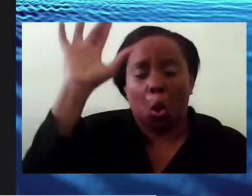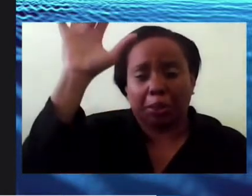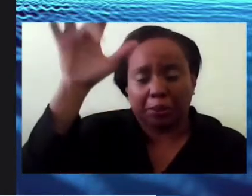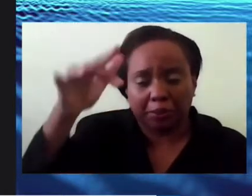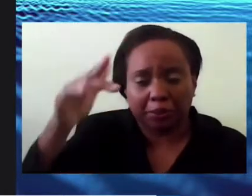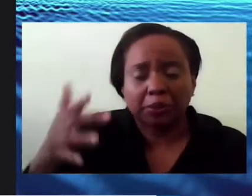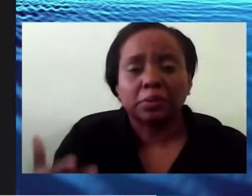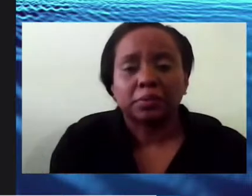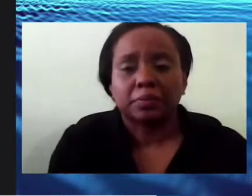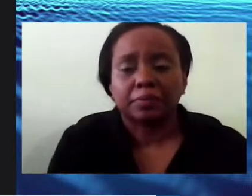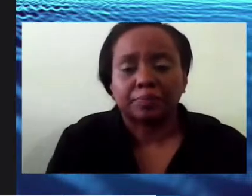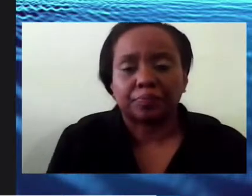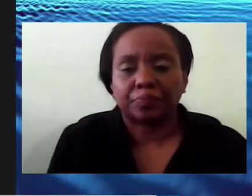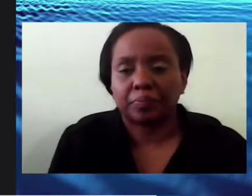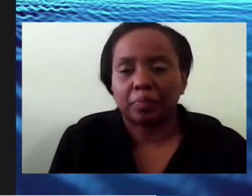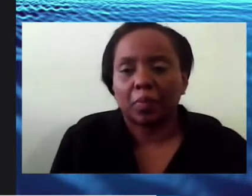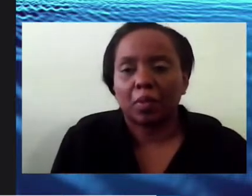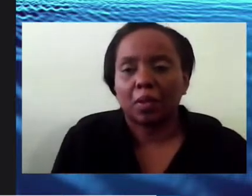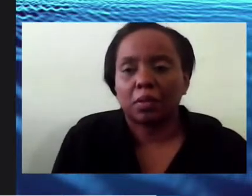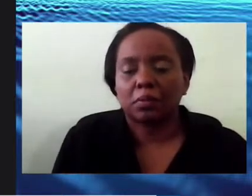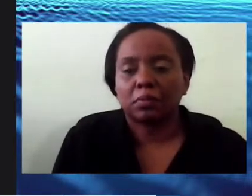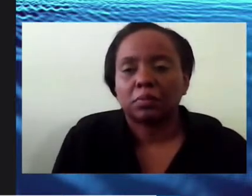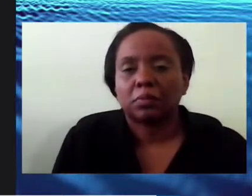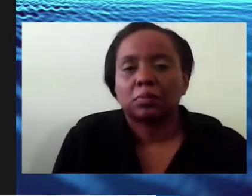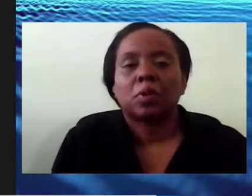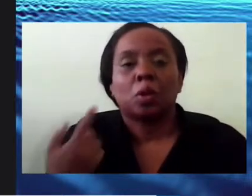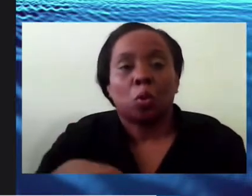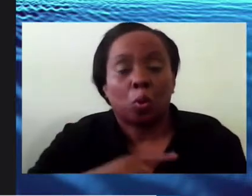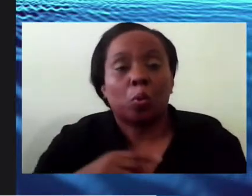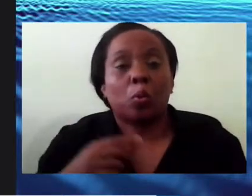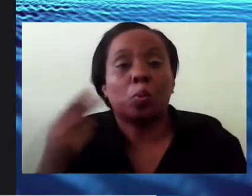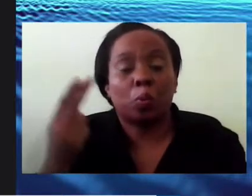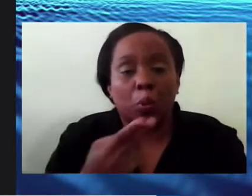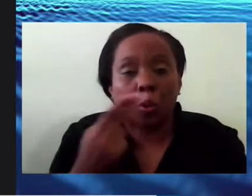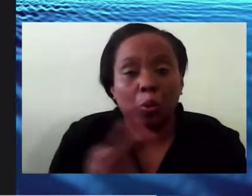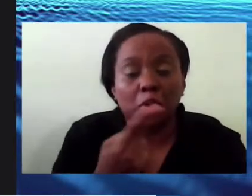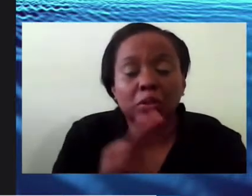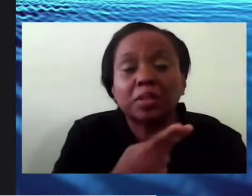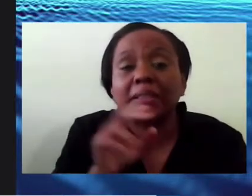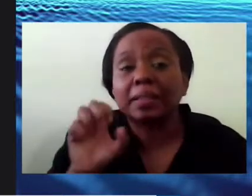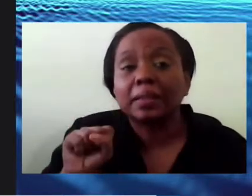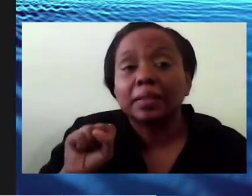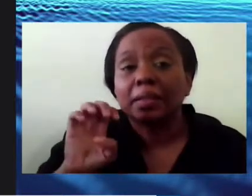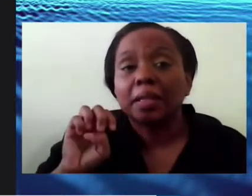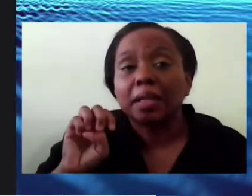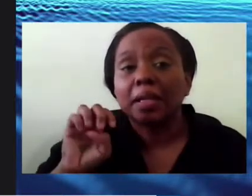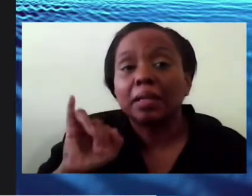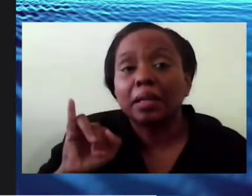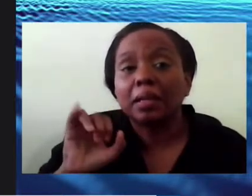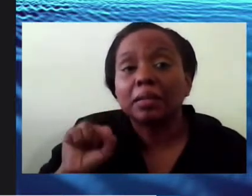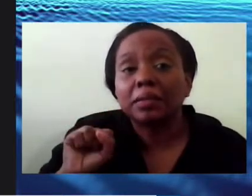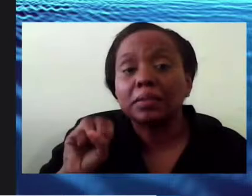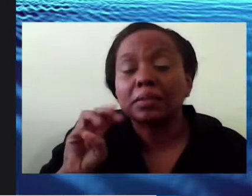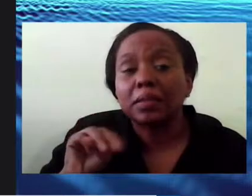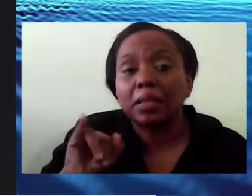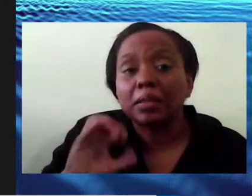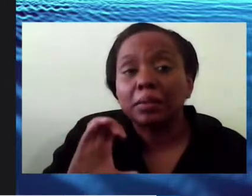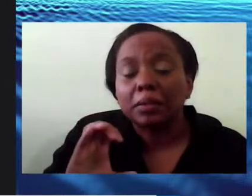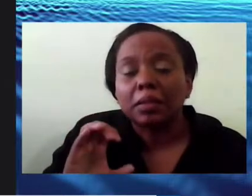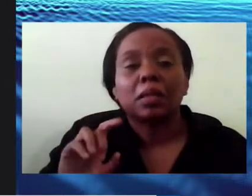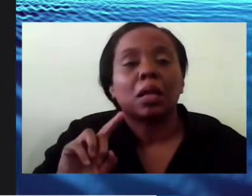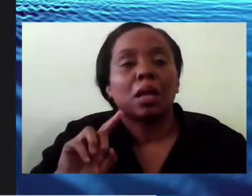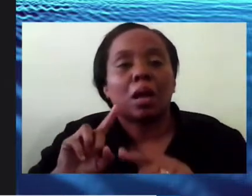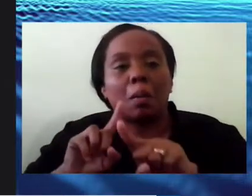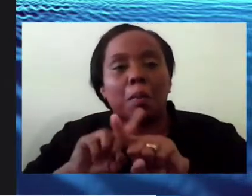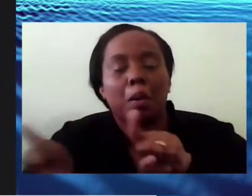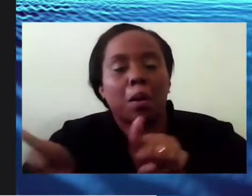that primarily we were using the seismicity, which was the bulk of it. We were also using ground deformation,